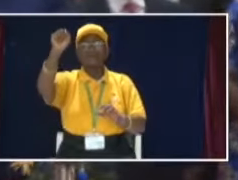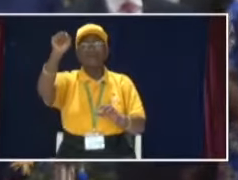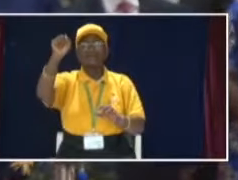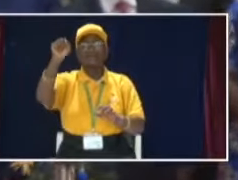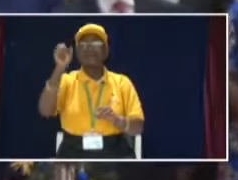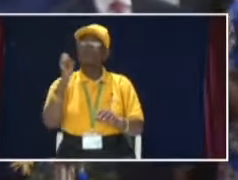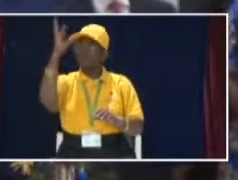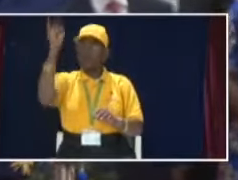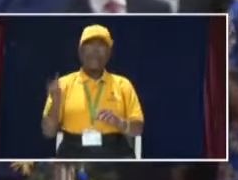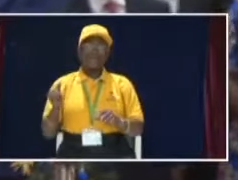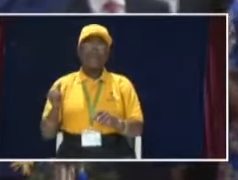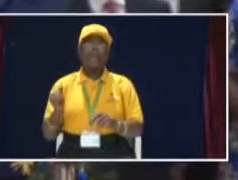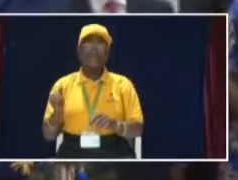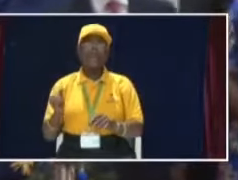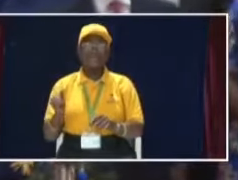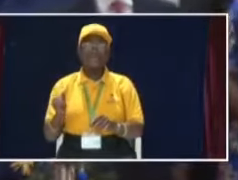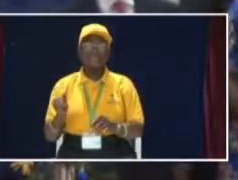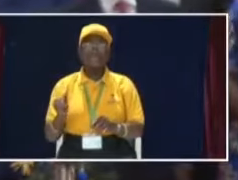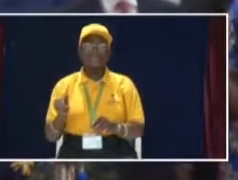Suddenly,